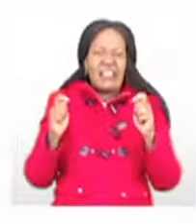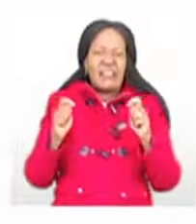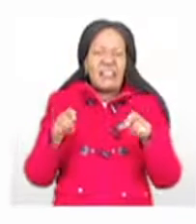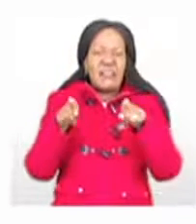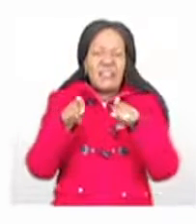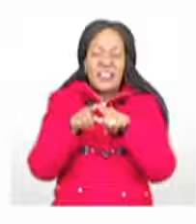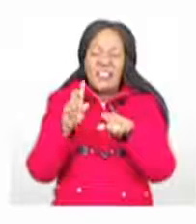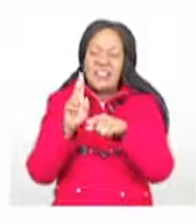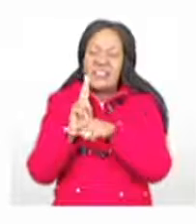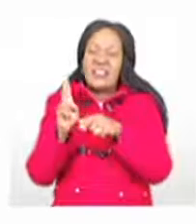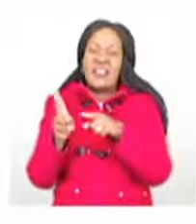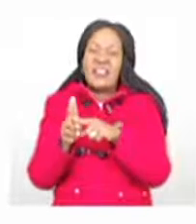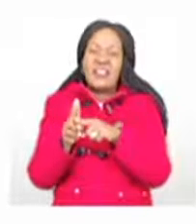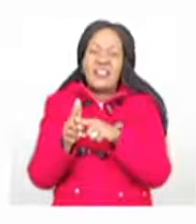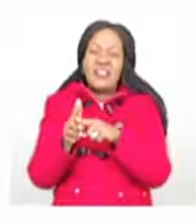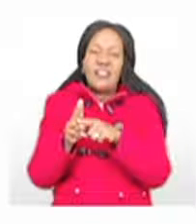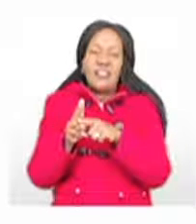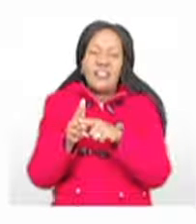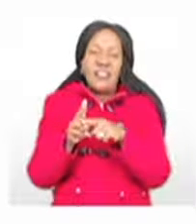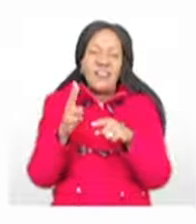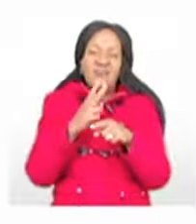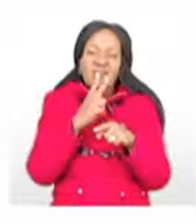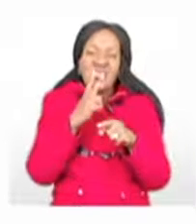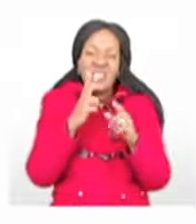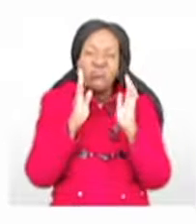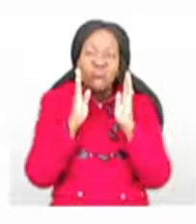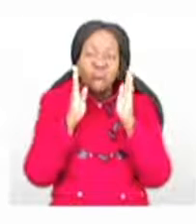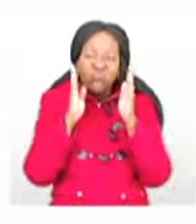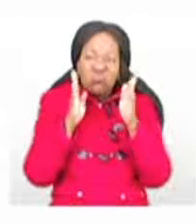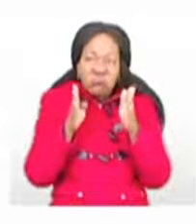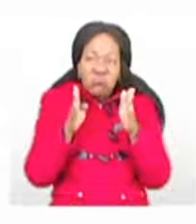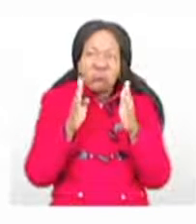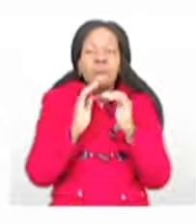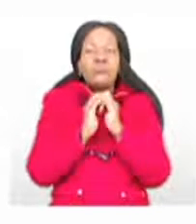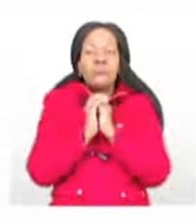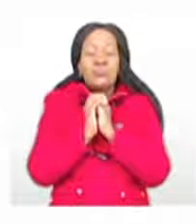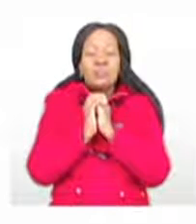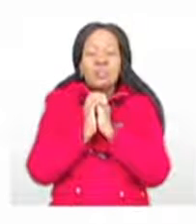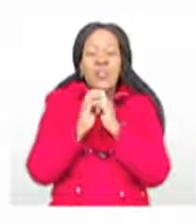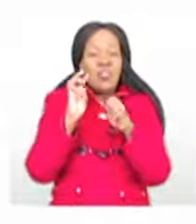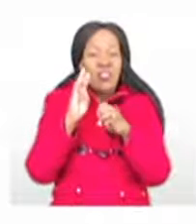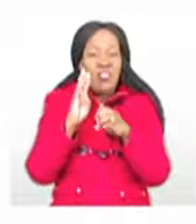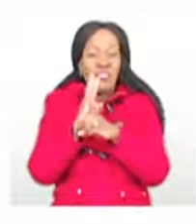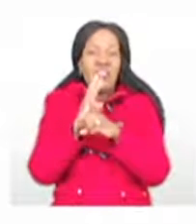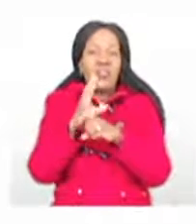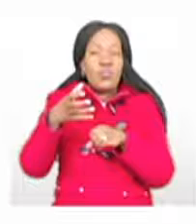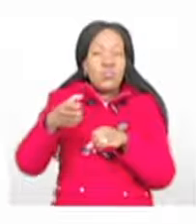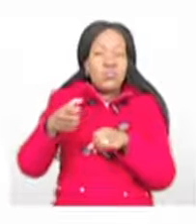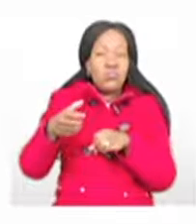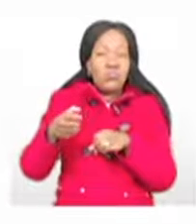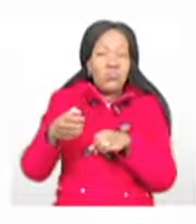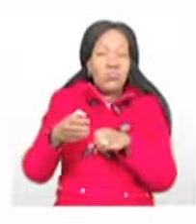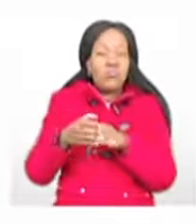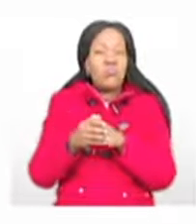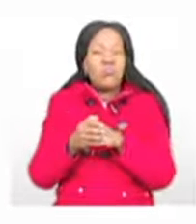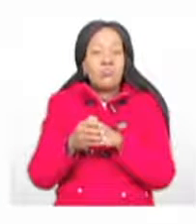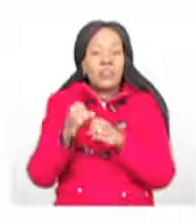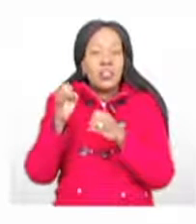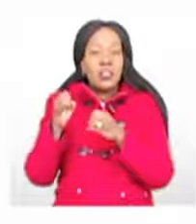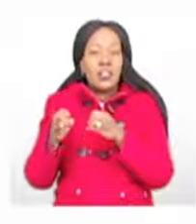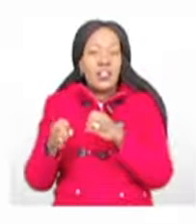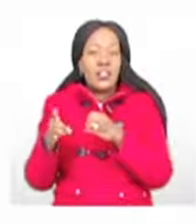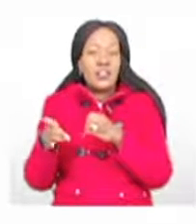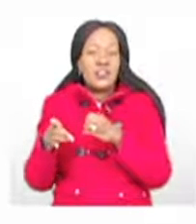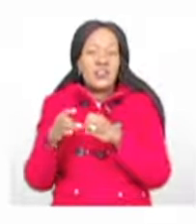one. Take a close look on the third pliers that you see in the last